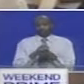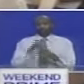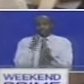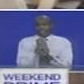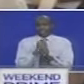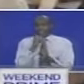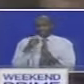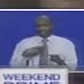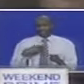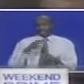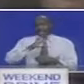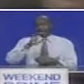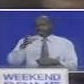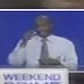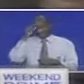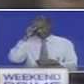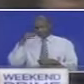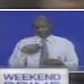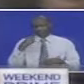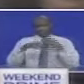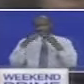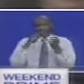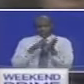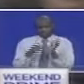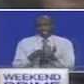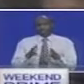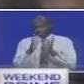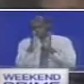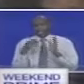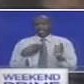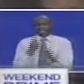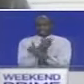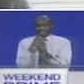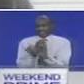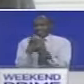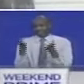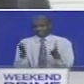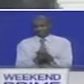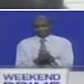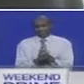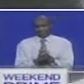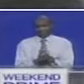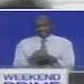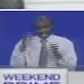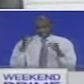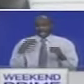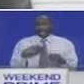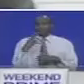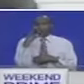to undertake major developmental projects like roads and other infrastructures.